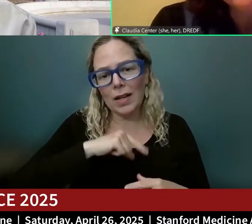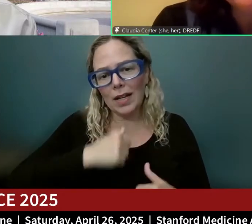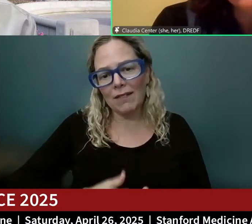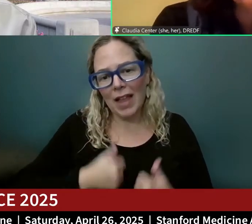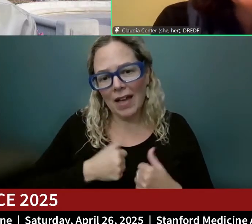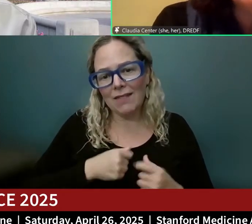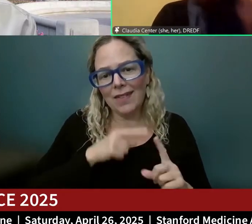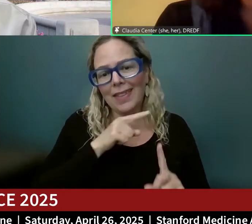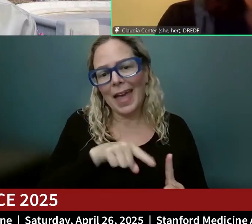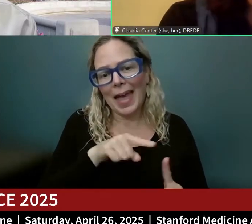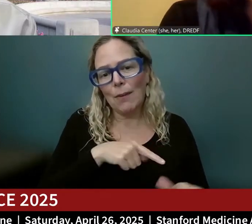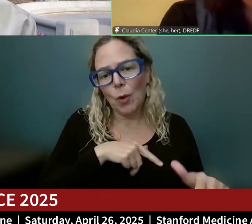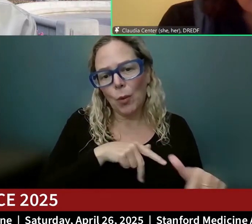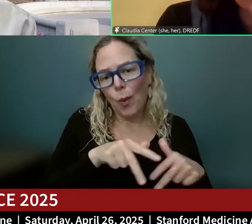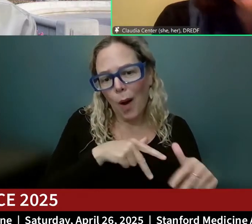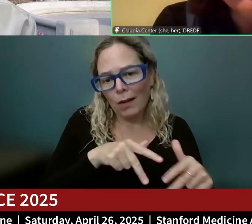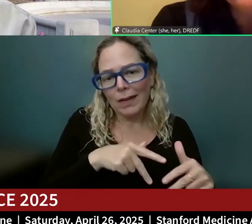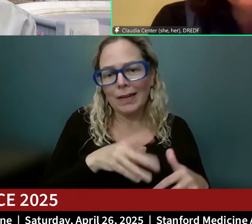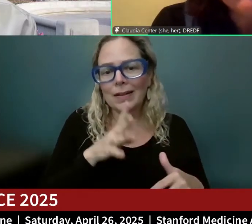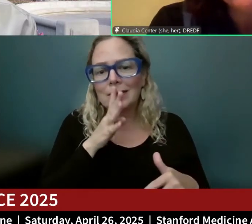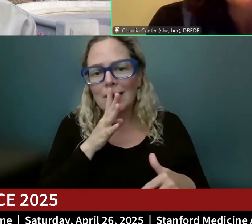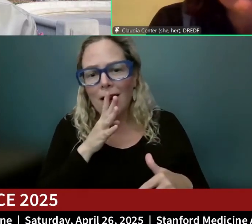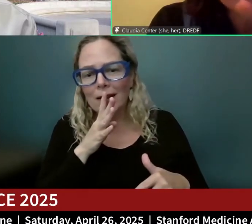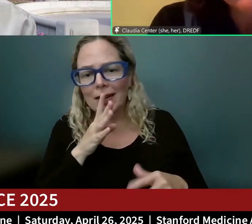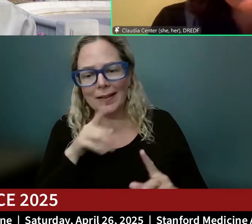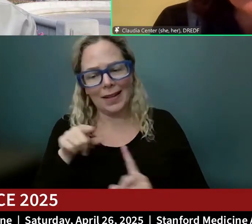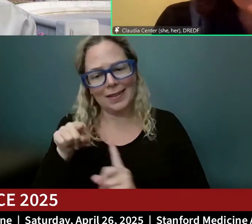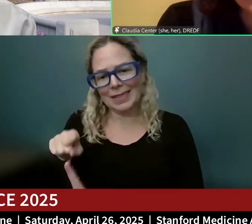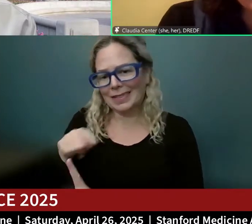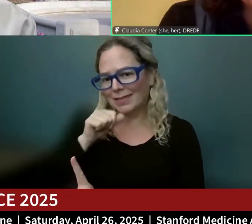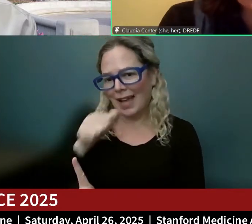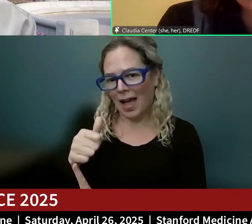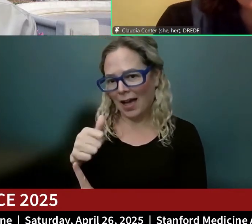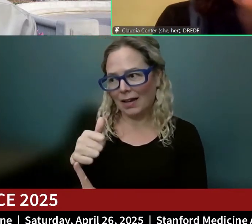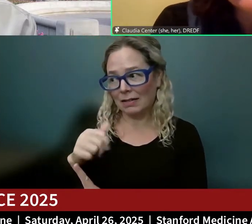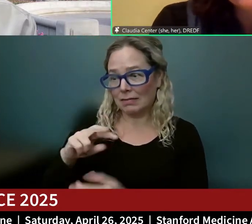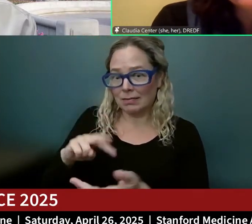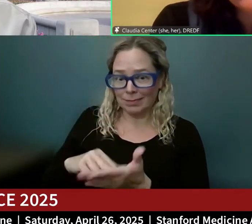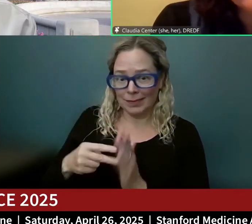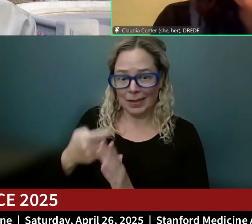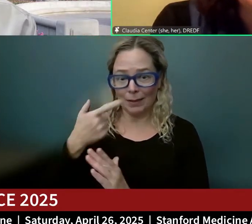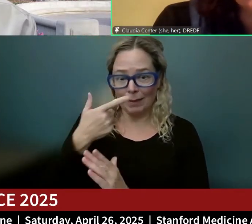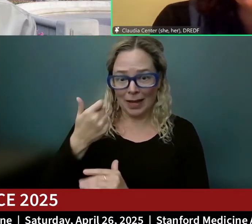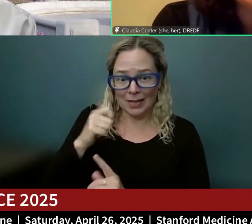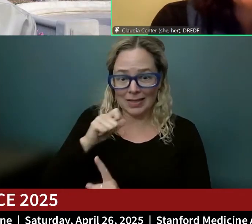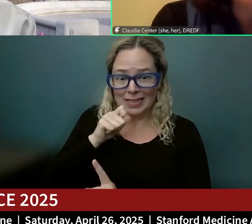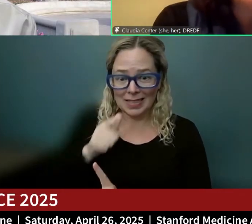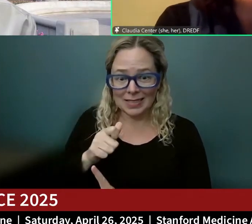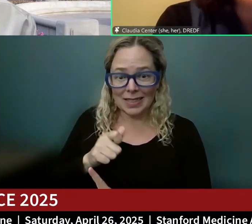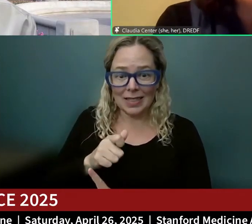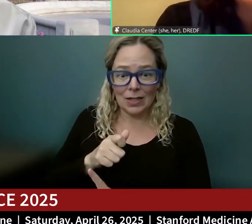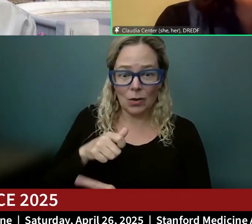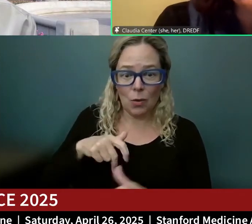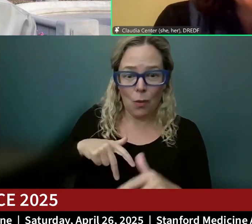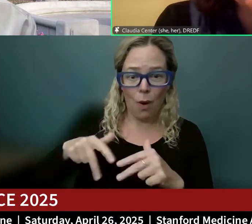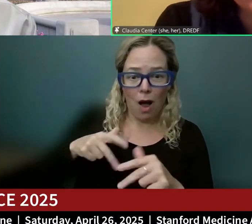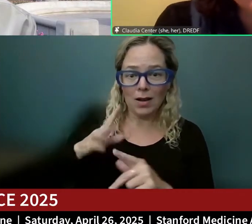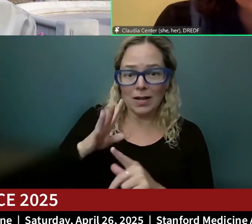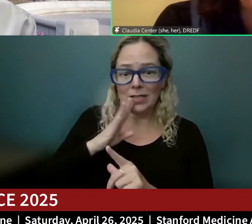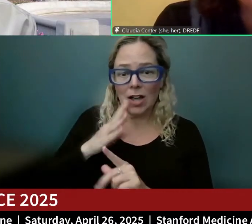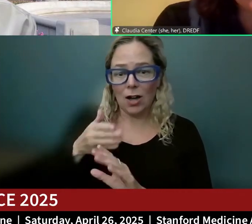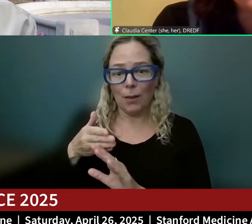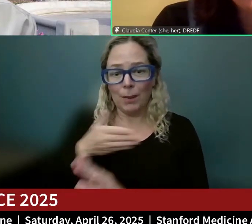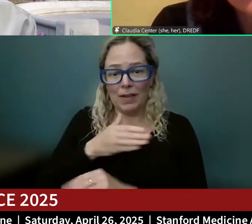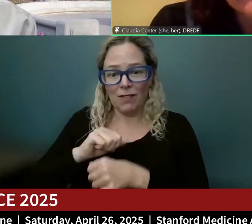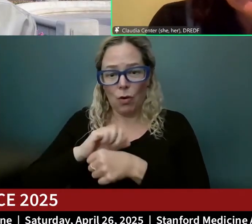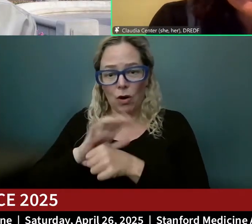talking, and, he wasn't, meaning, because he wasn't walking and talking before COVID, that his life was